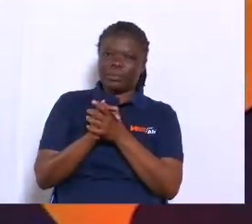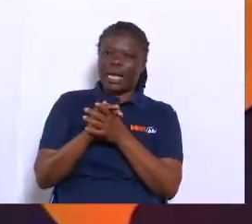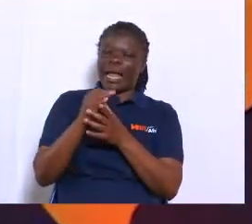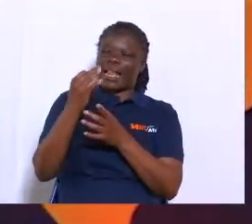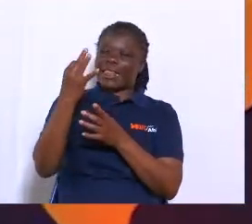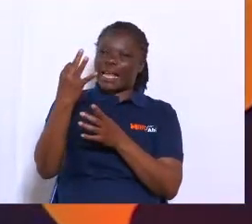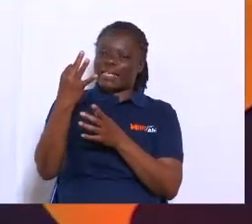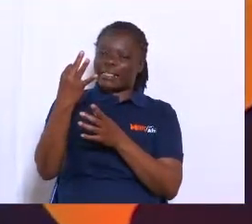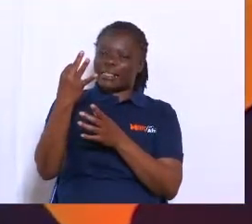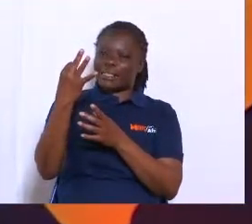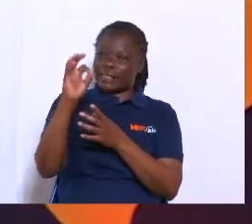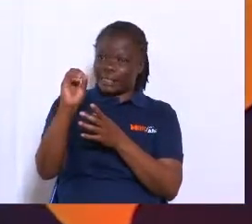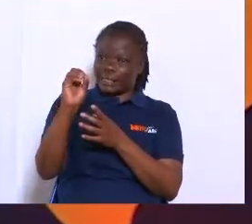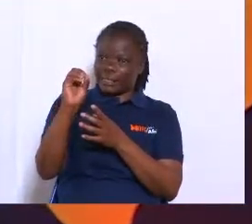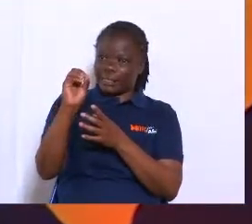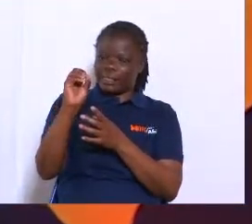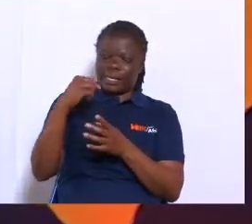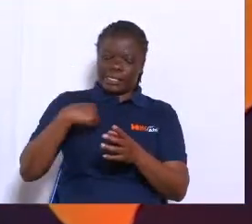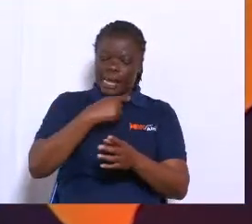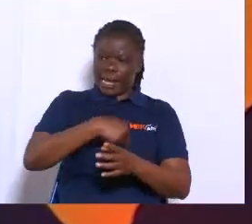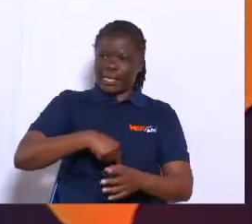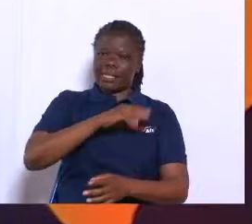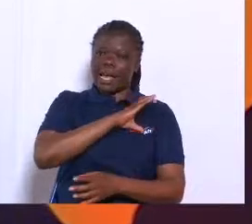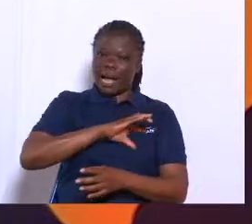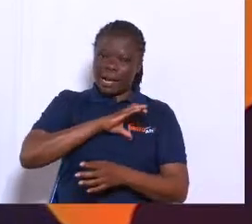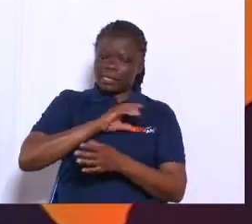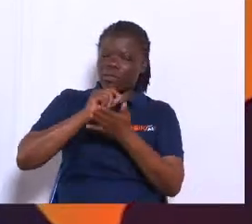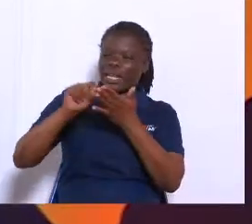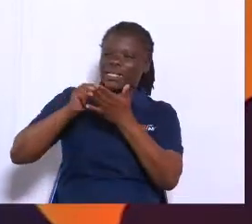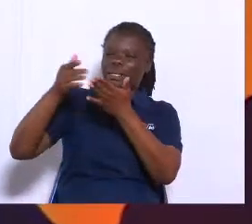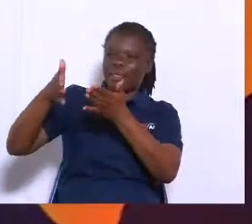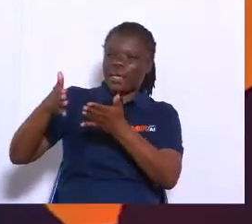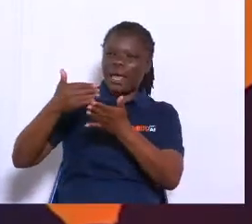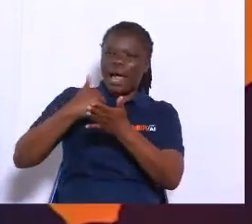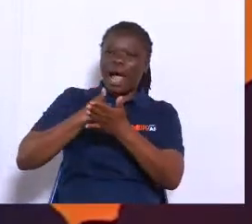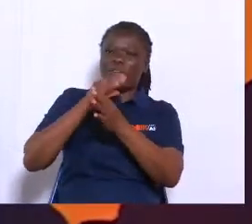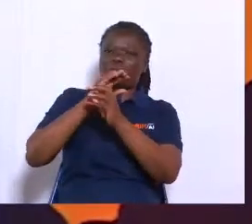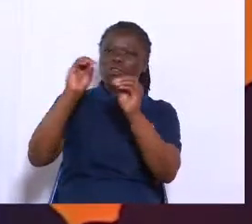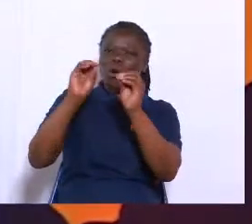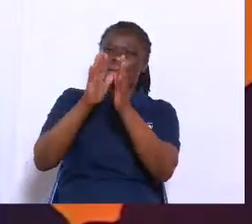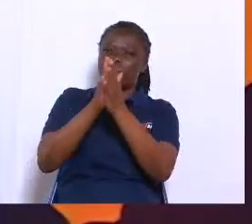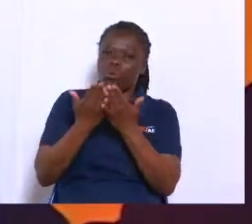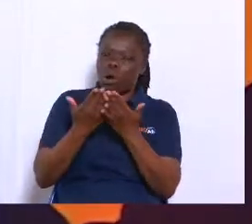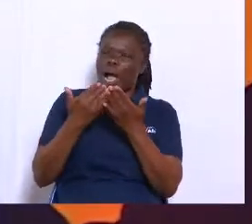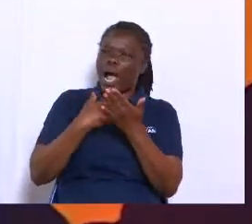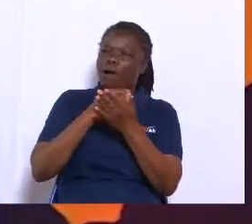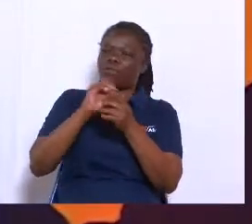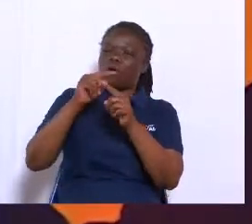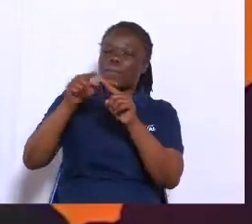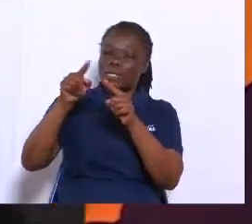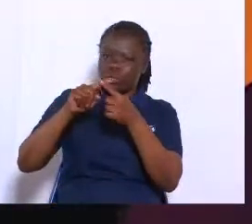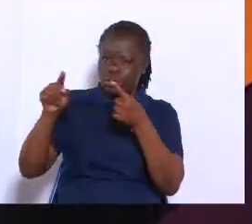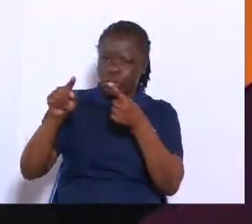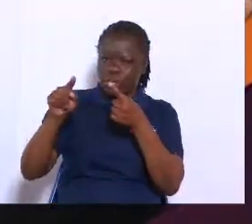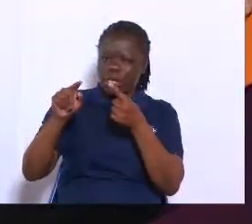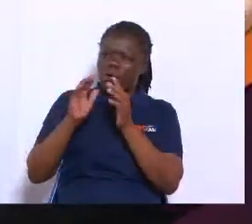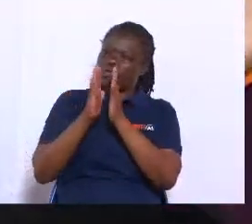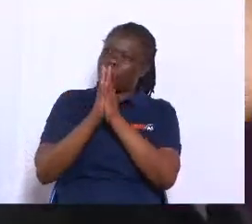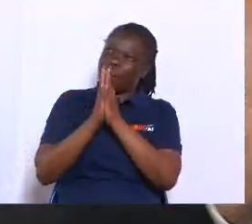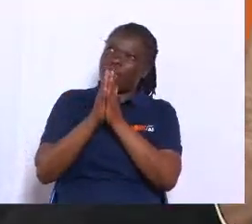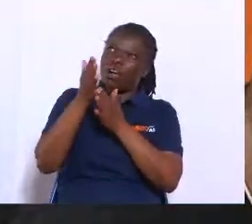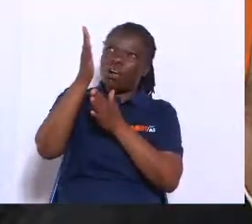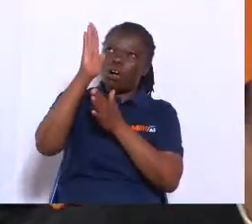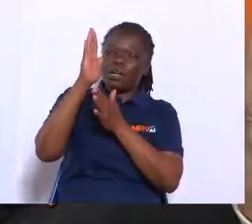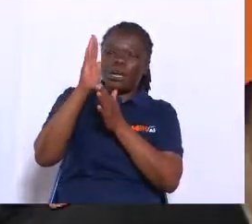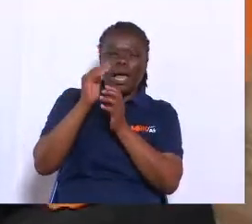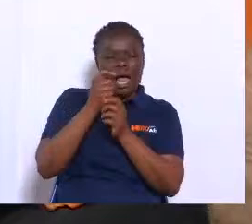be written. And they might send him in a pencil, a little notebook, but something. He was praying, God, oh, I wish I had a